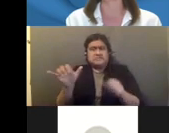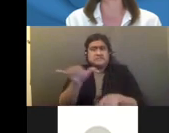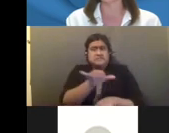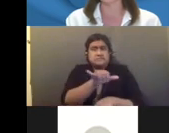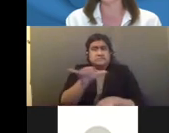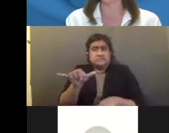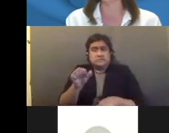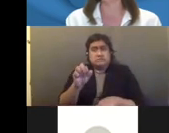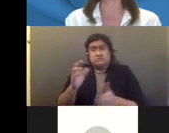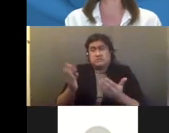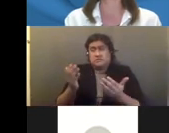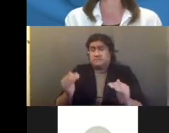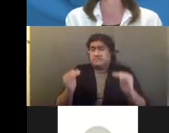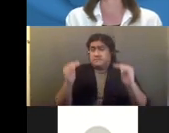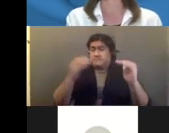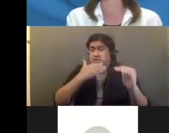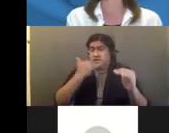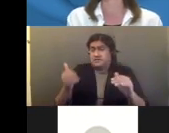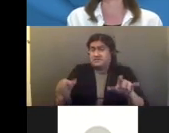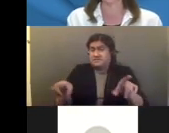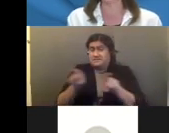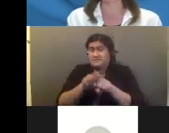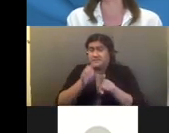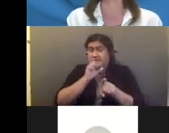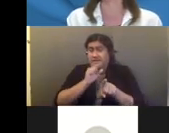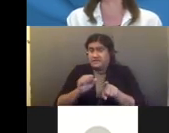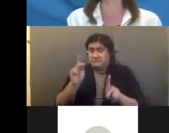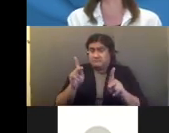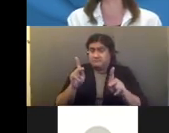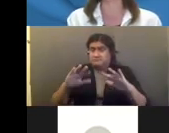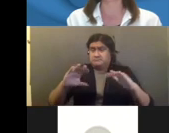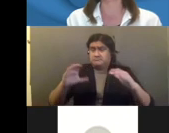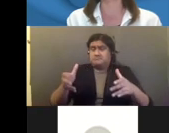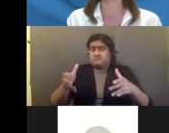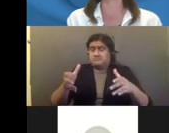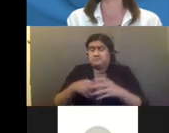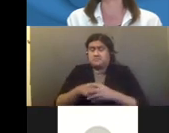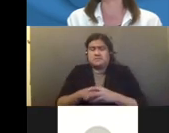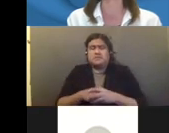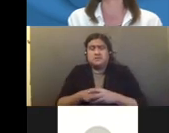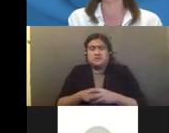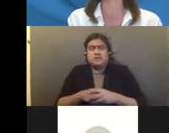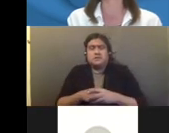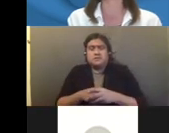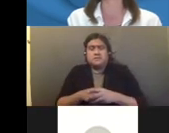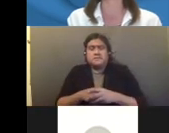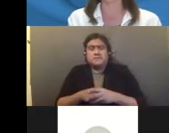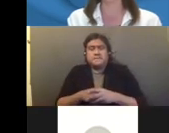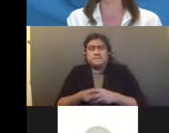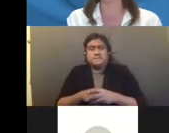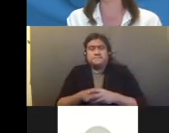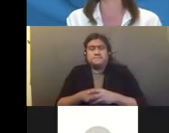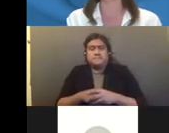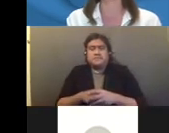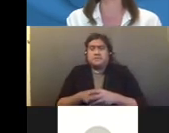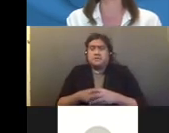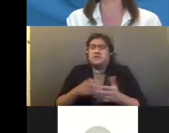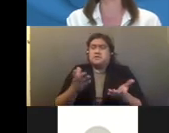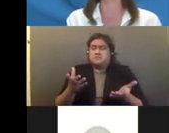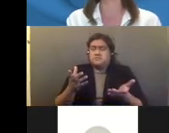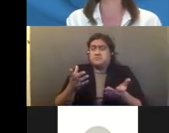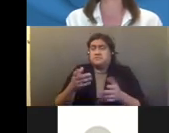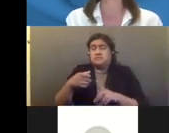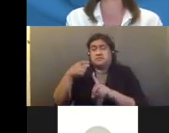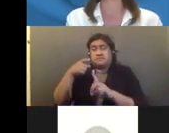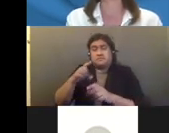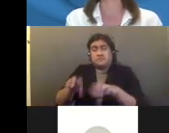same age peers. So providing this home, particularly to folks who are providing this support at home, particularly to